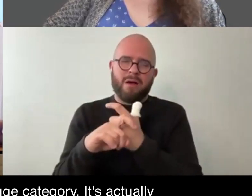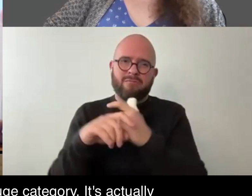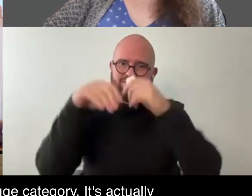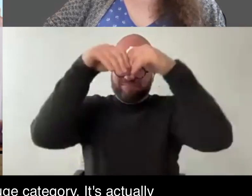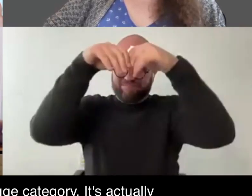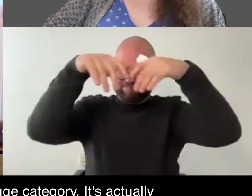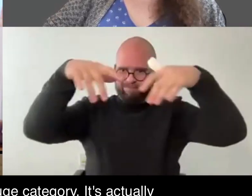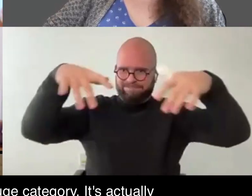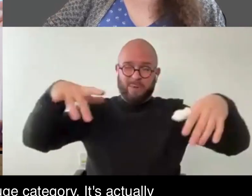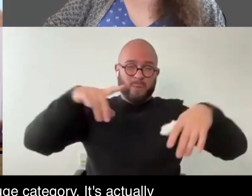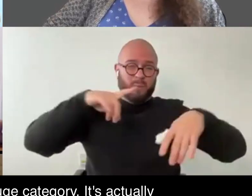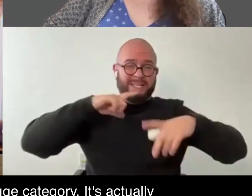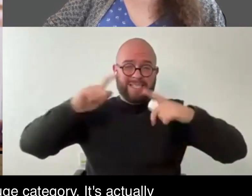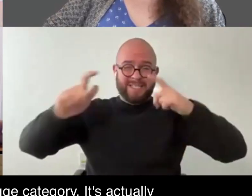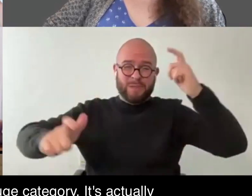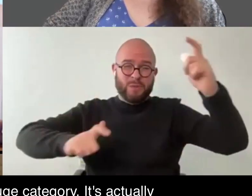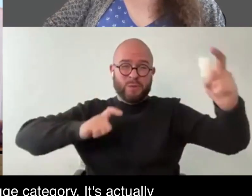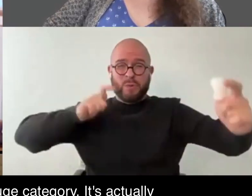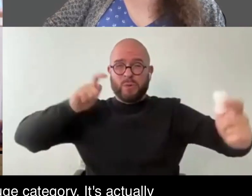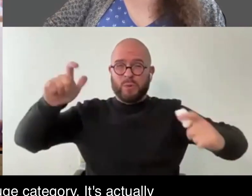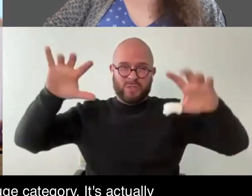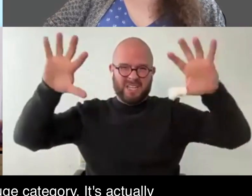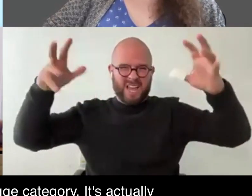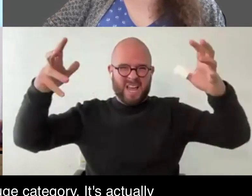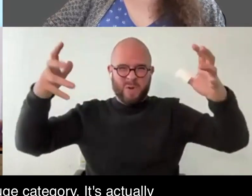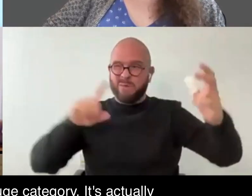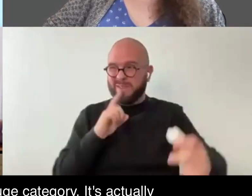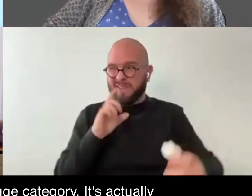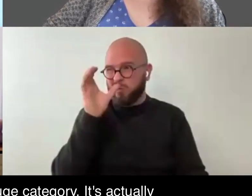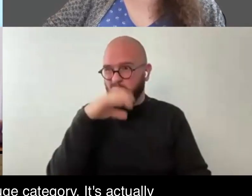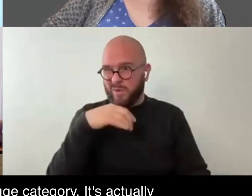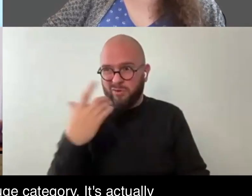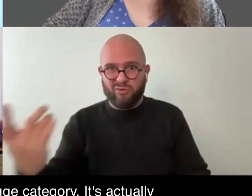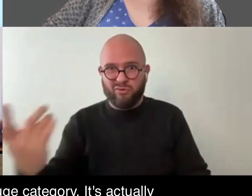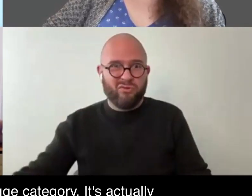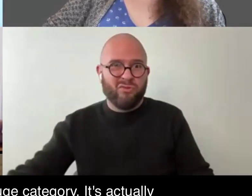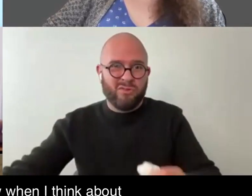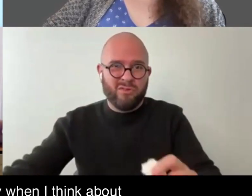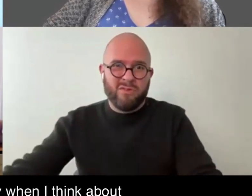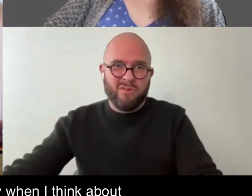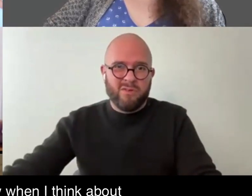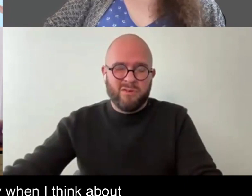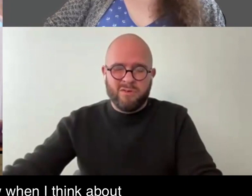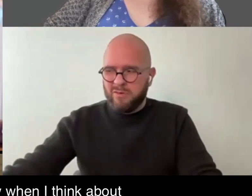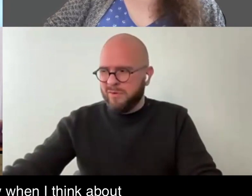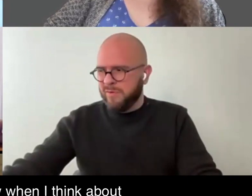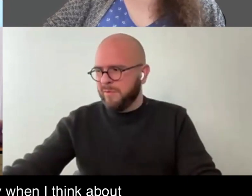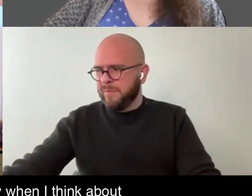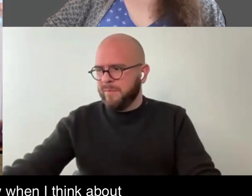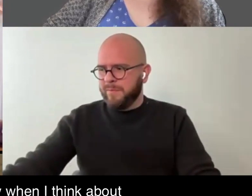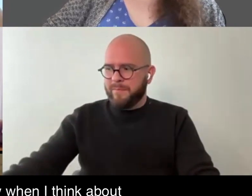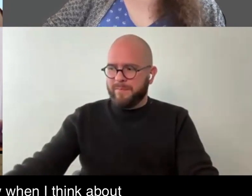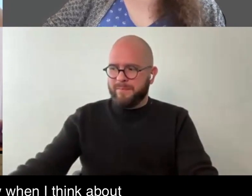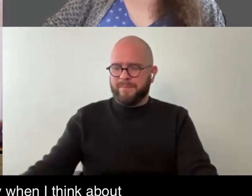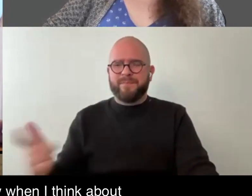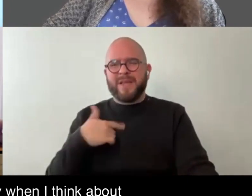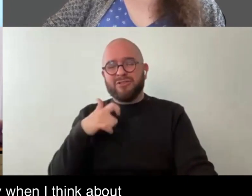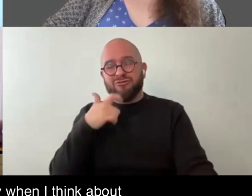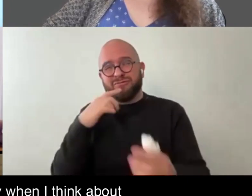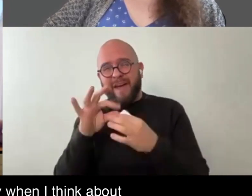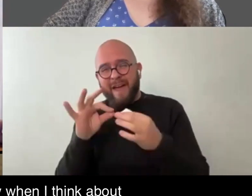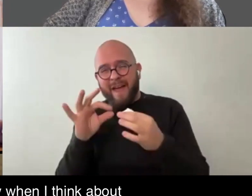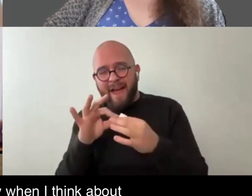It's actually a kind of weird category, right? I should say briefly, right? When I